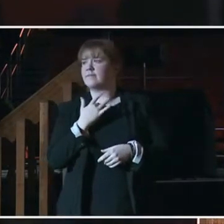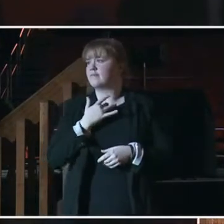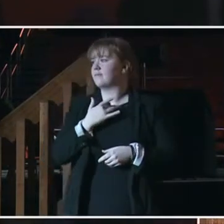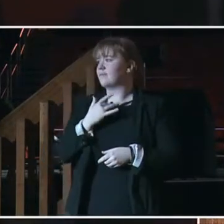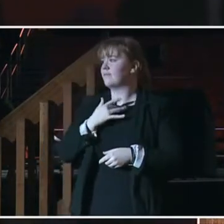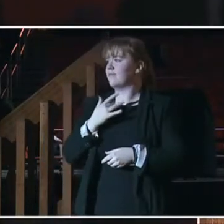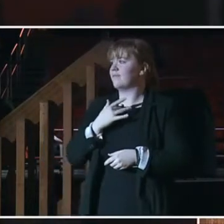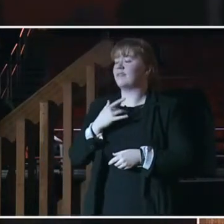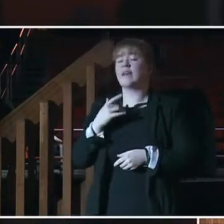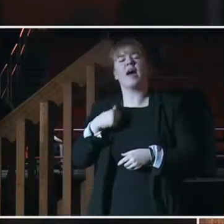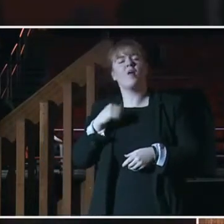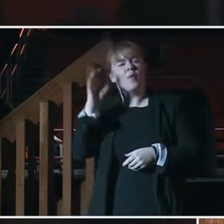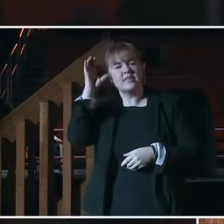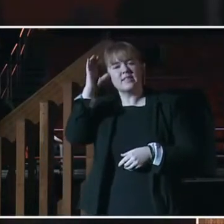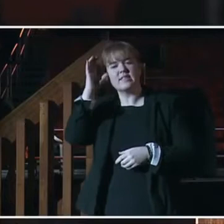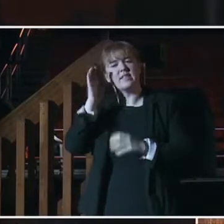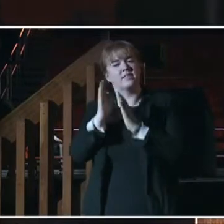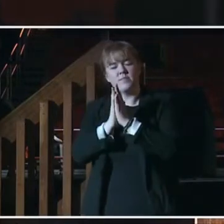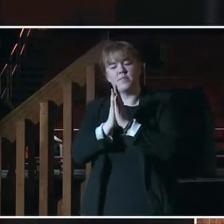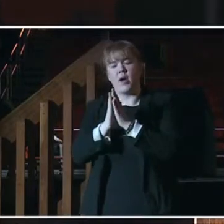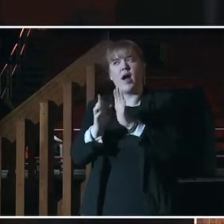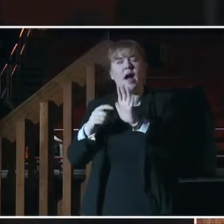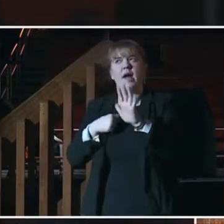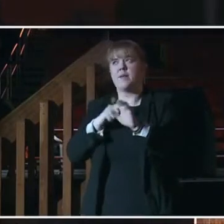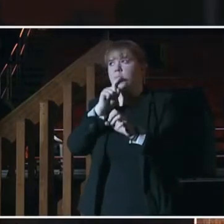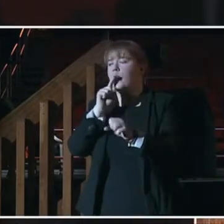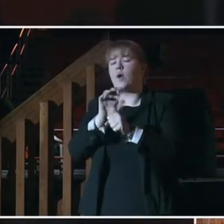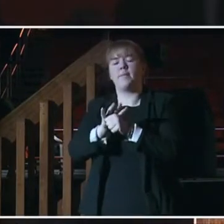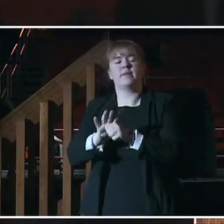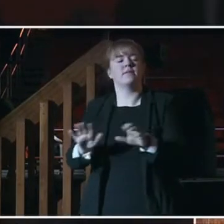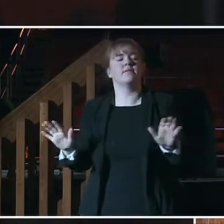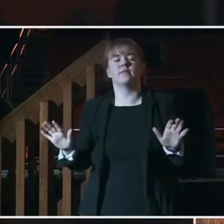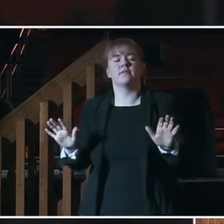I was listening to the invocation, Brian, I promise.